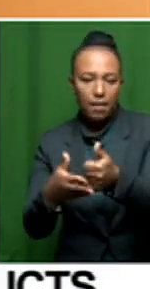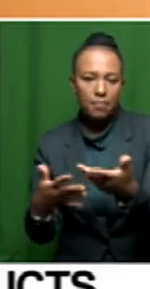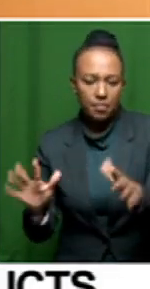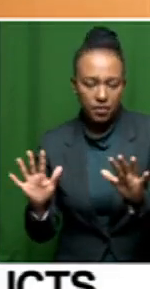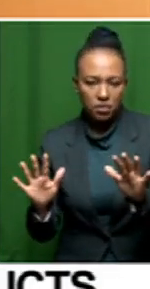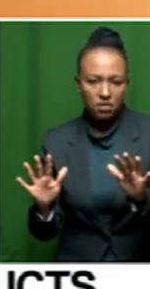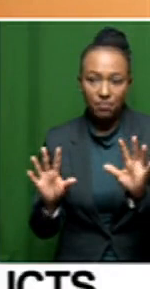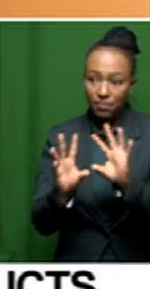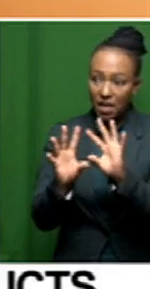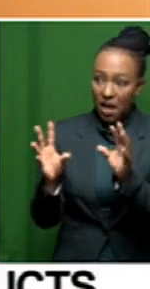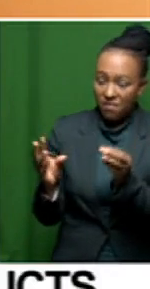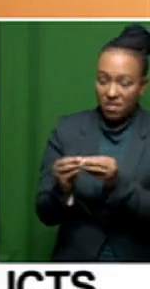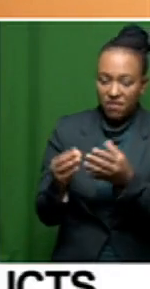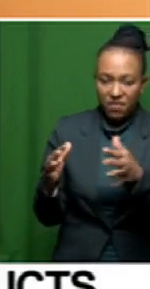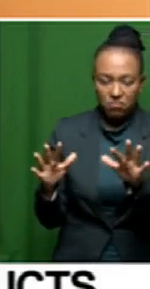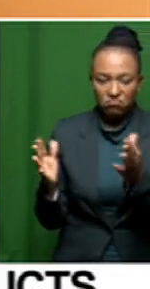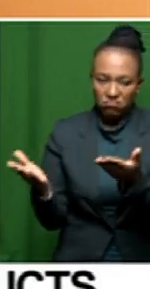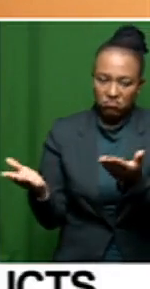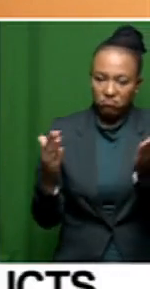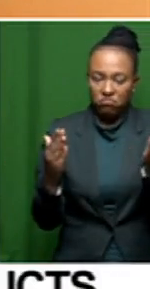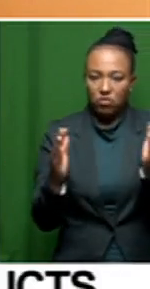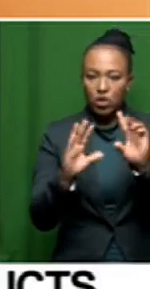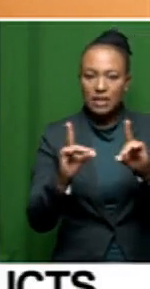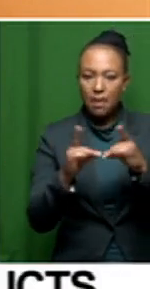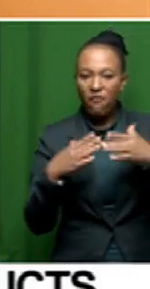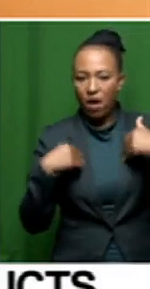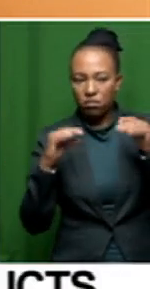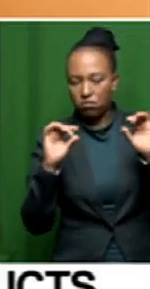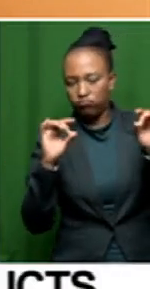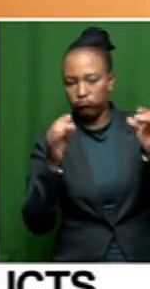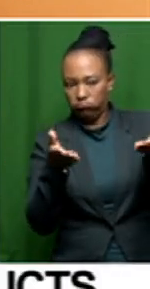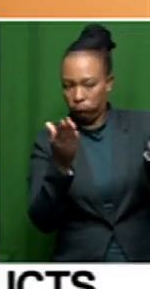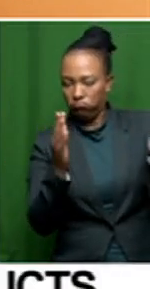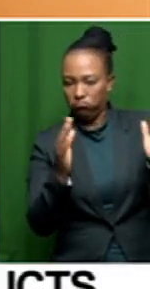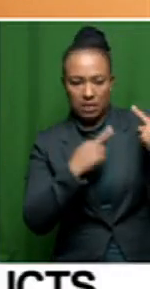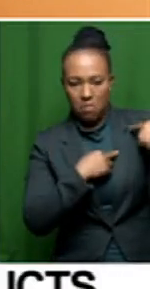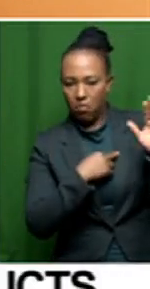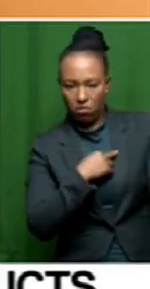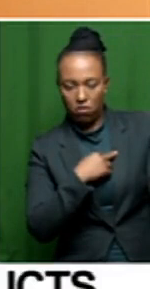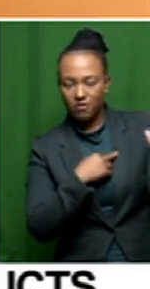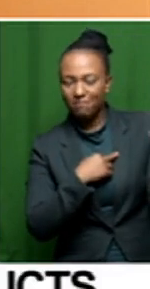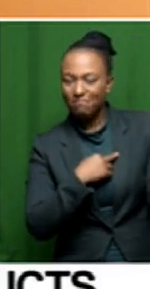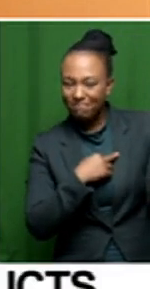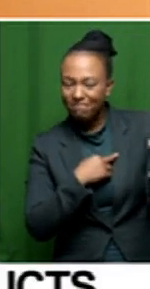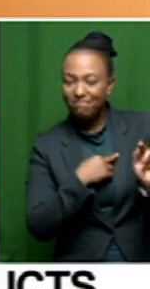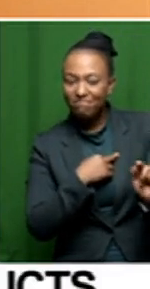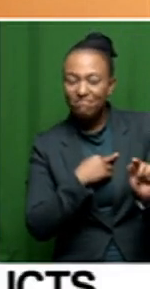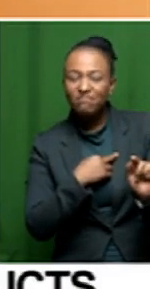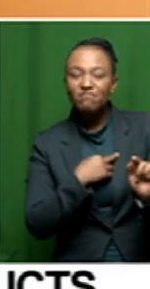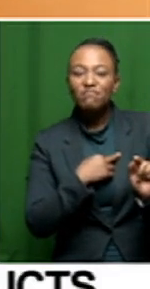moved all of this responsibility, I think, at this point to the Department of Health, because it seems as though there was